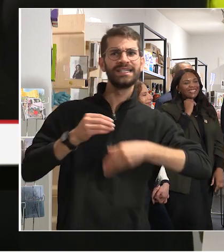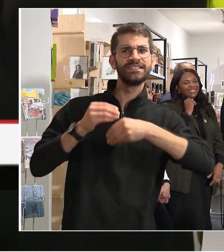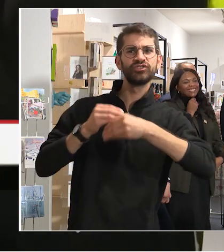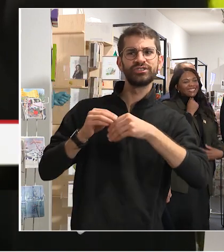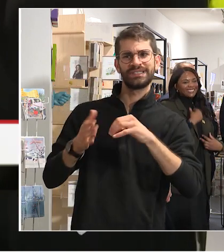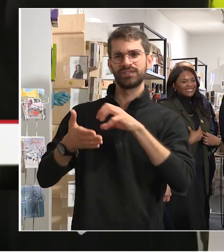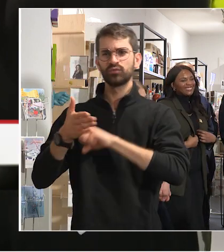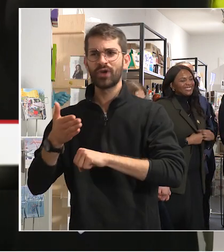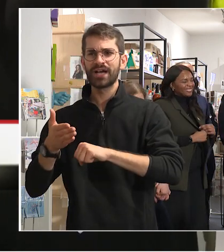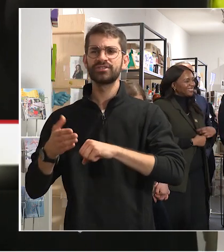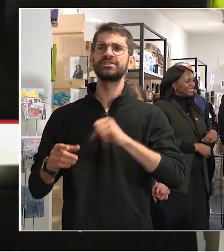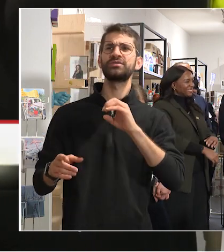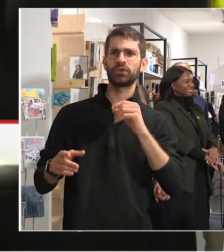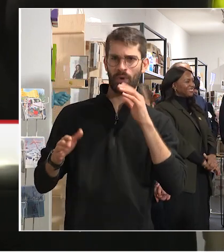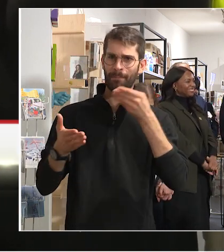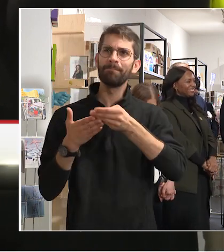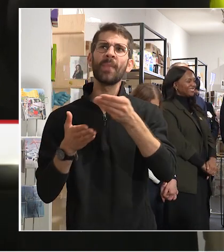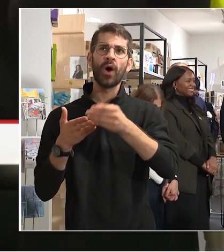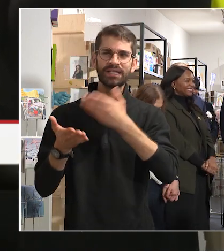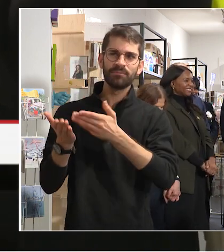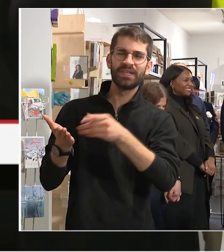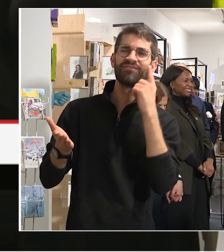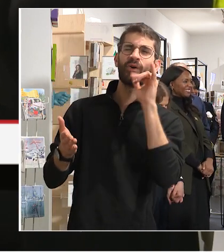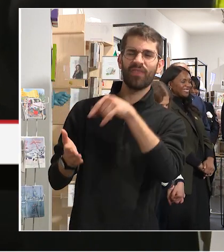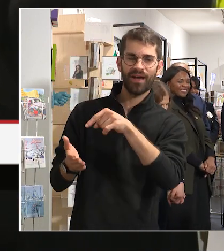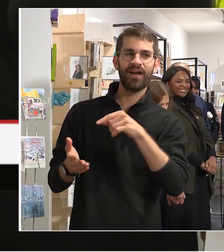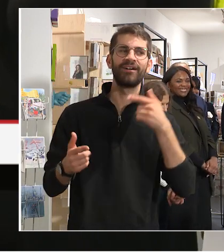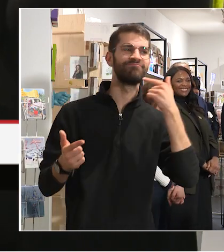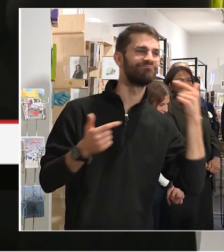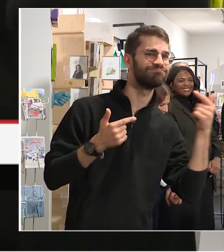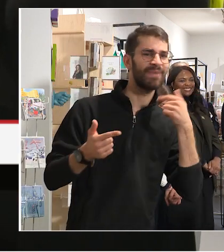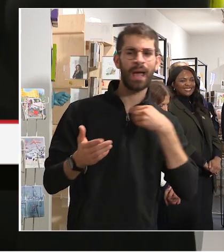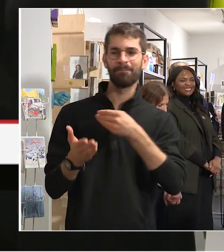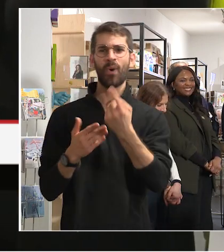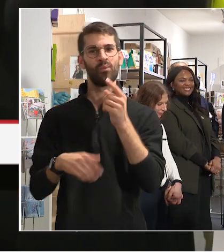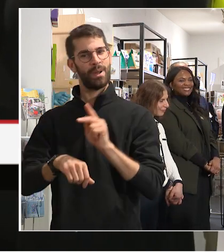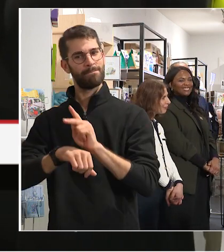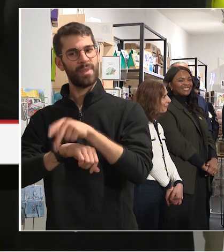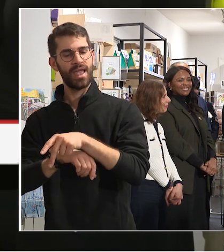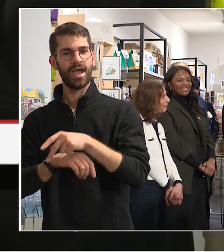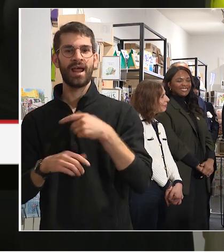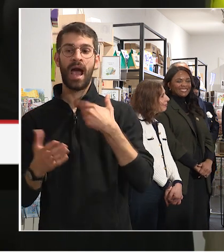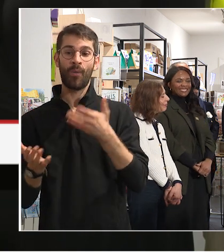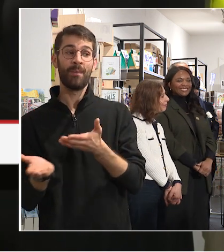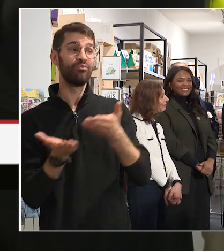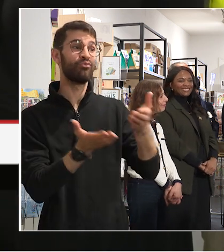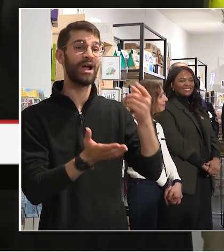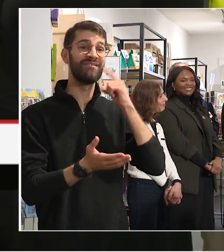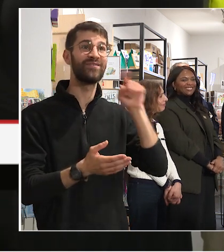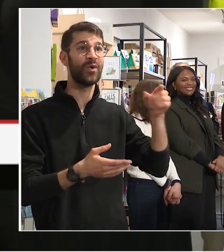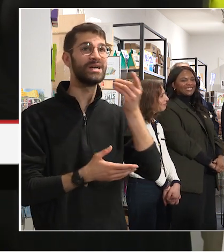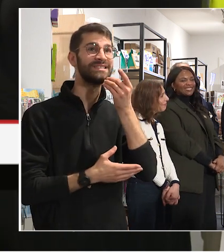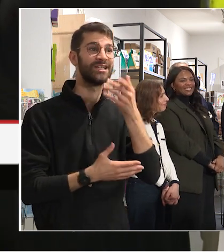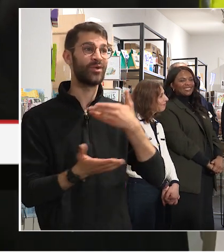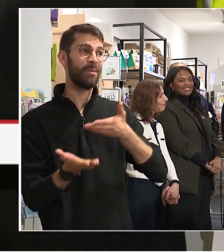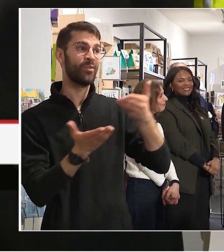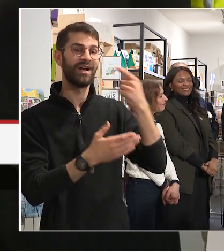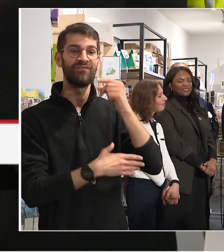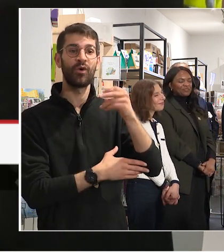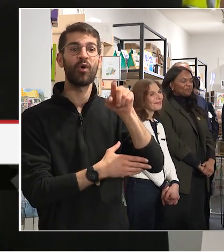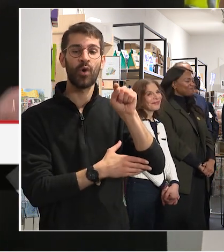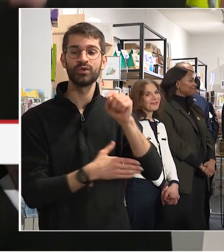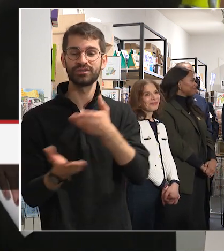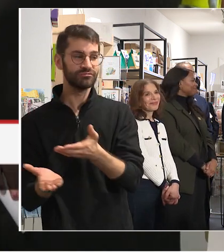that. I bought a plant for a dinner I was going to for the hostess. So there are all types